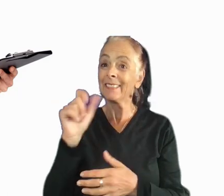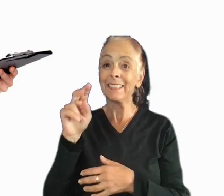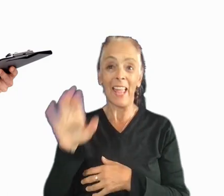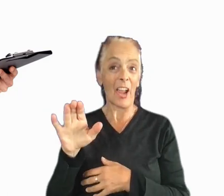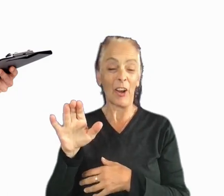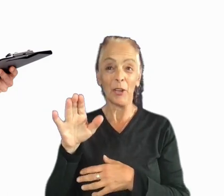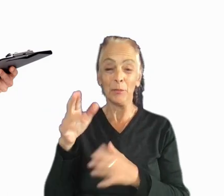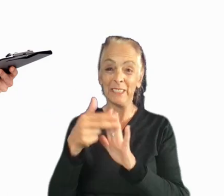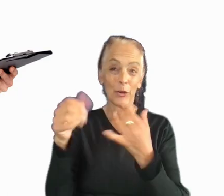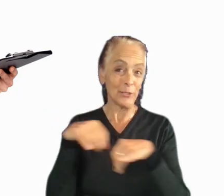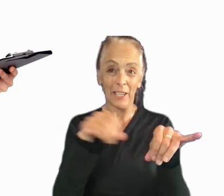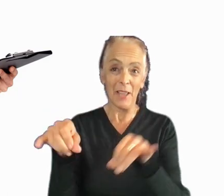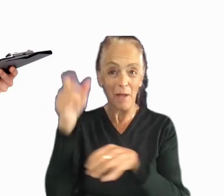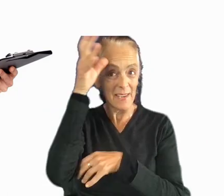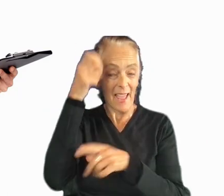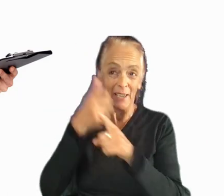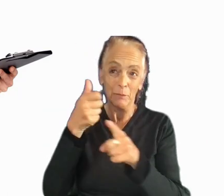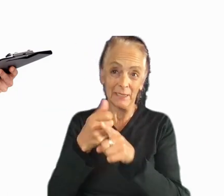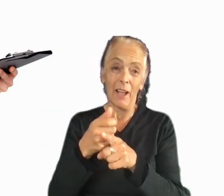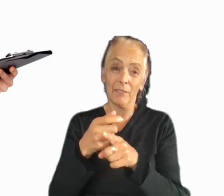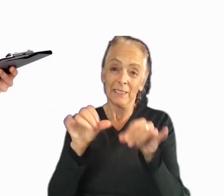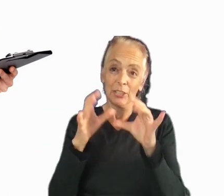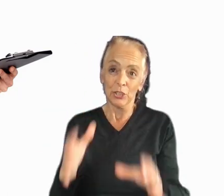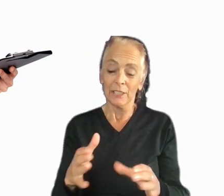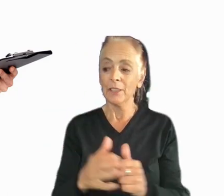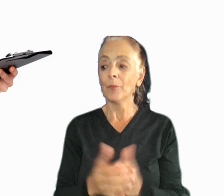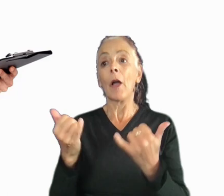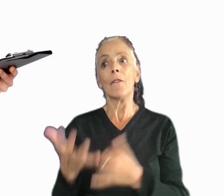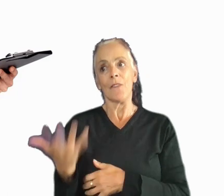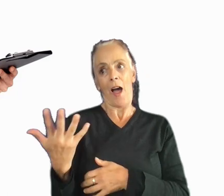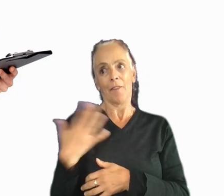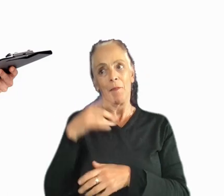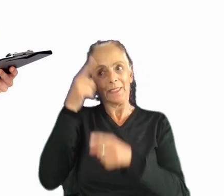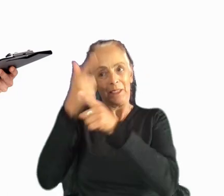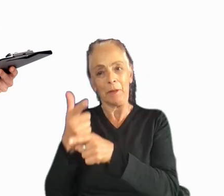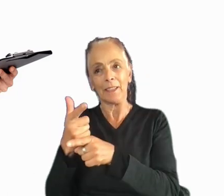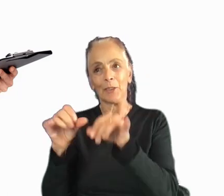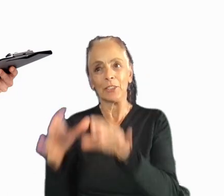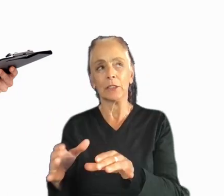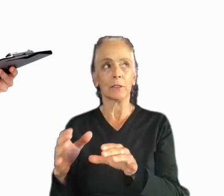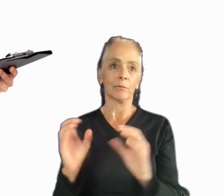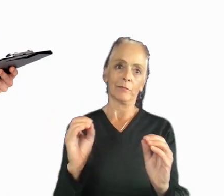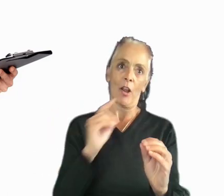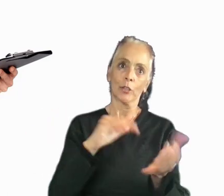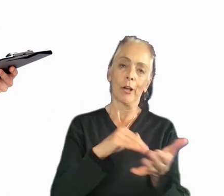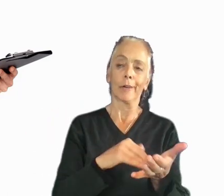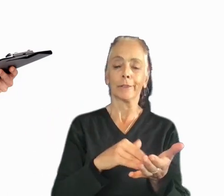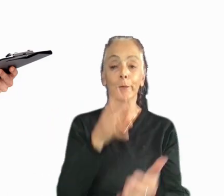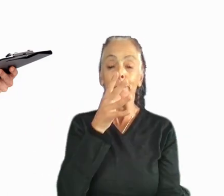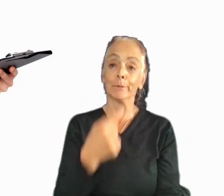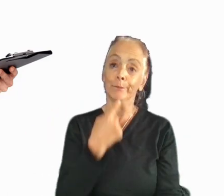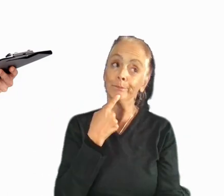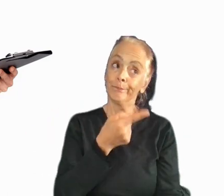was an engineer himself. 5 of my siblings are now engineers. None of us are doctors, to my mother's eternal